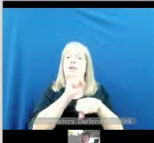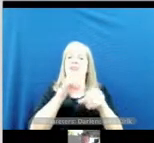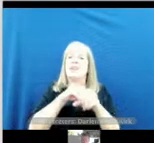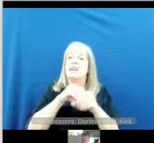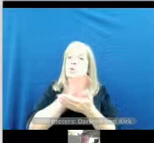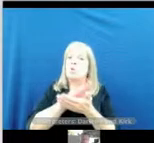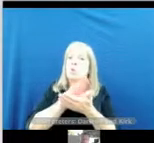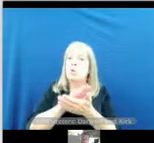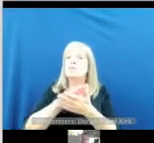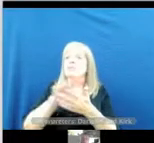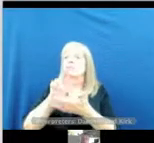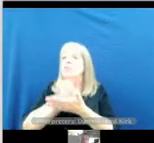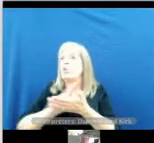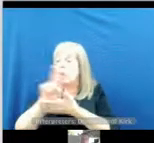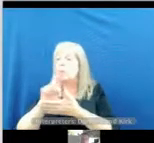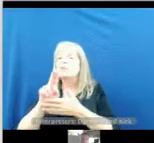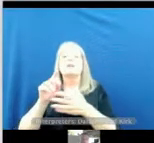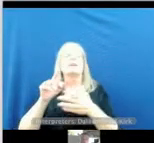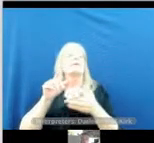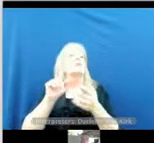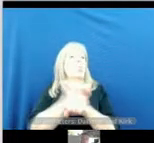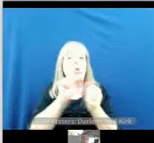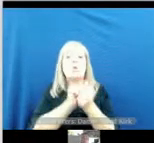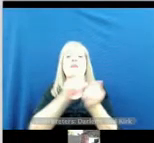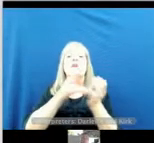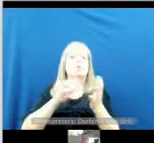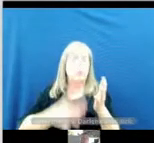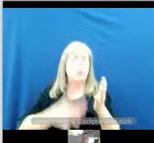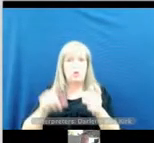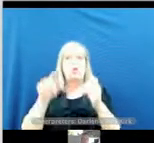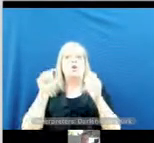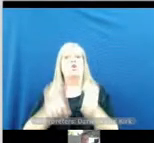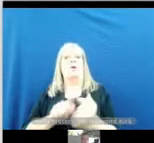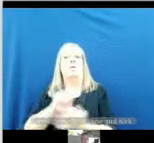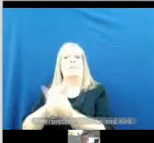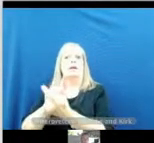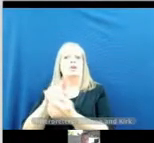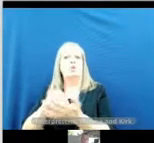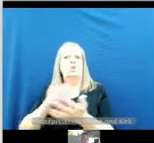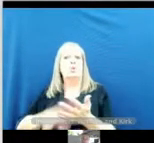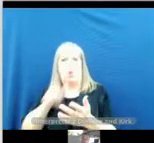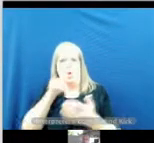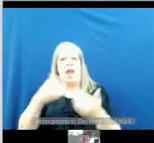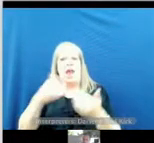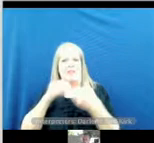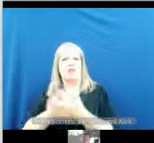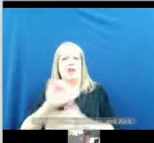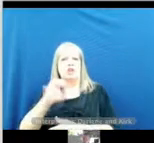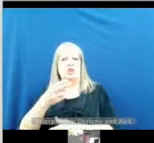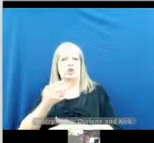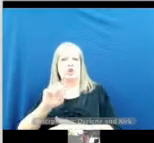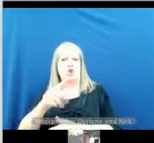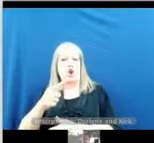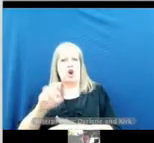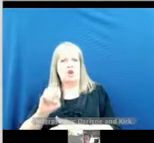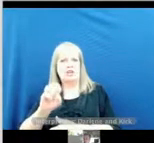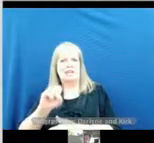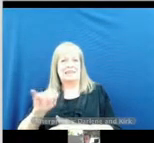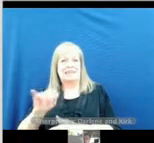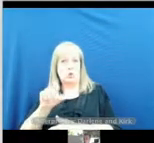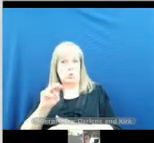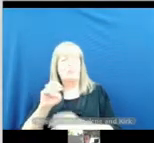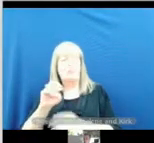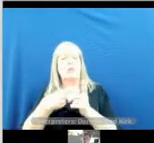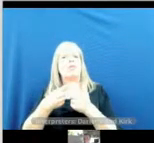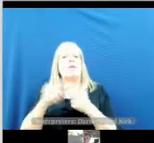they very well could run into a student who has charge syndrome who needs some modifications to sign language. So there are a whole host of